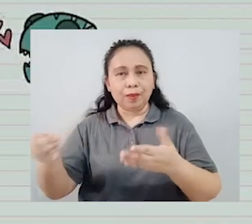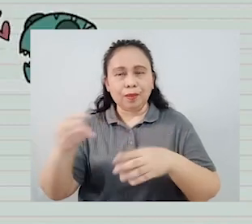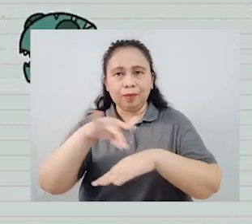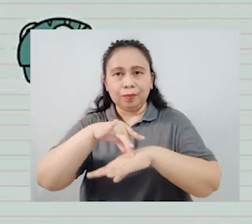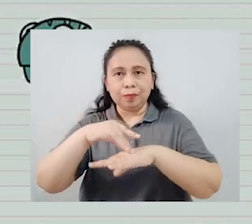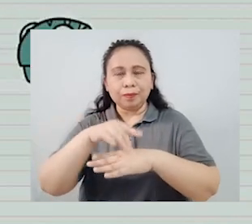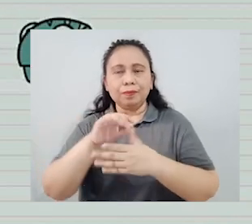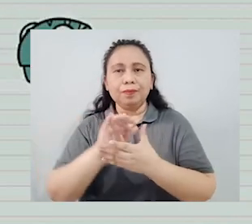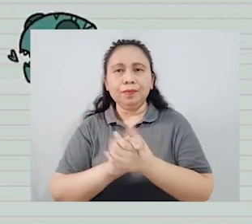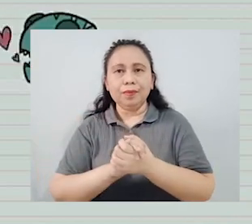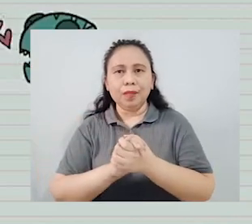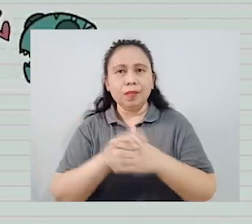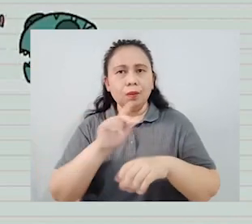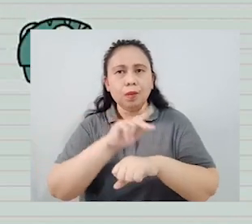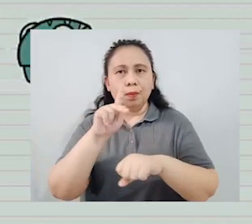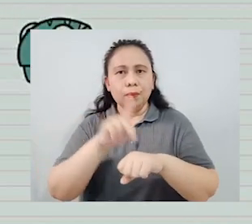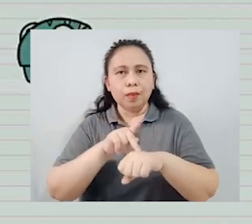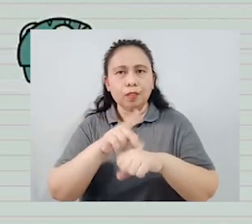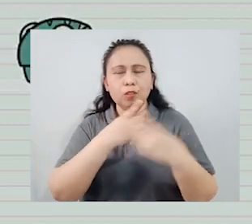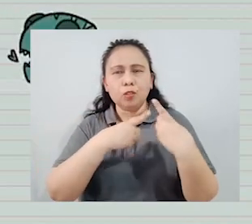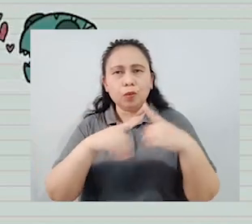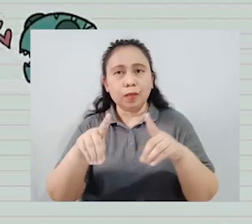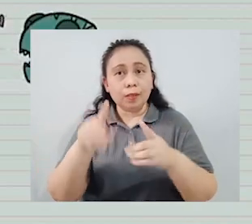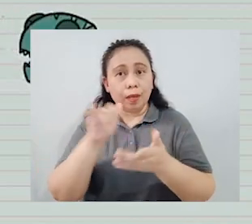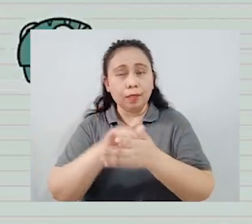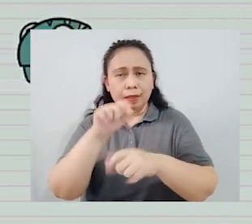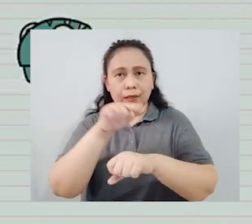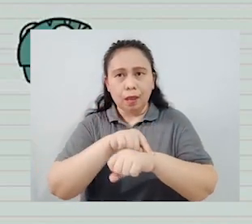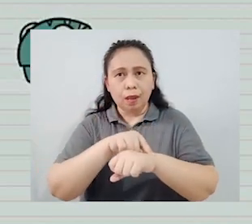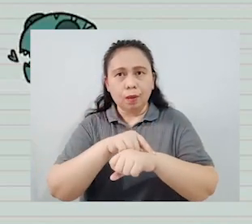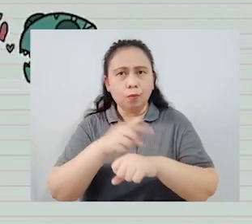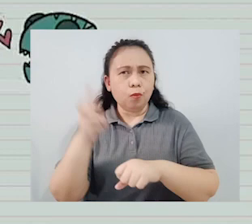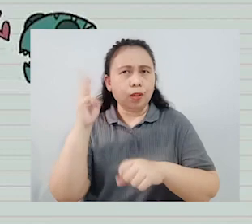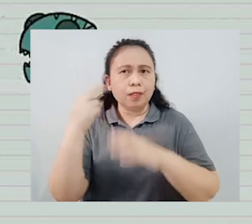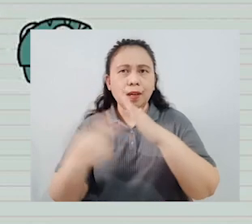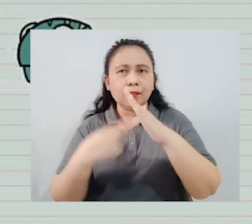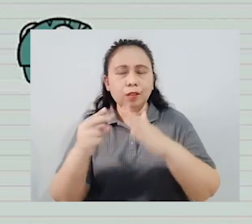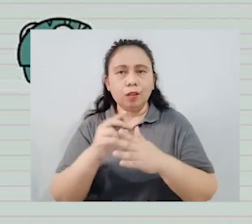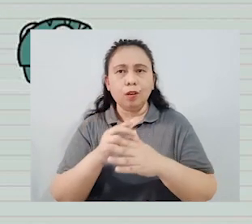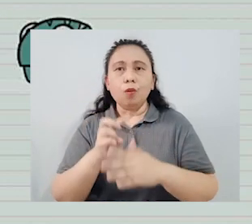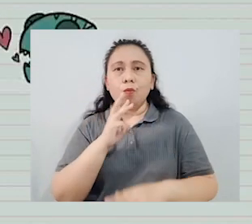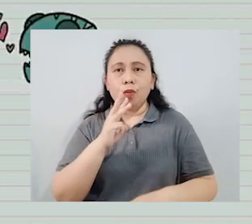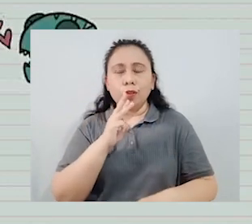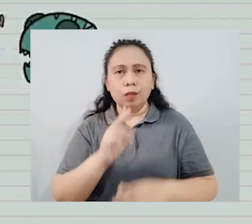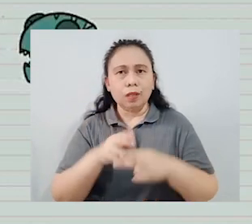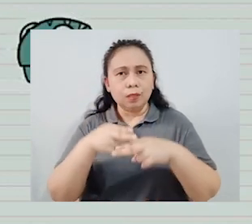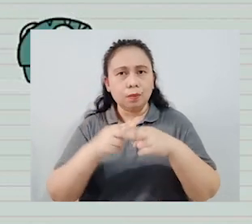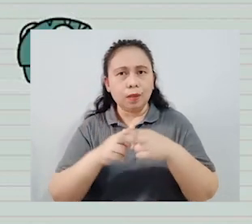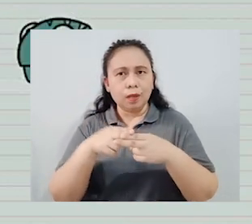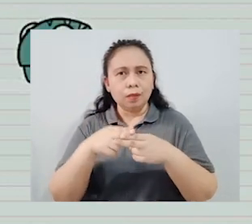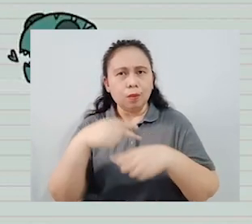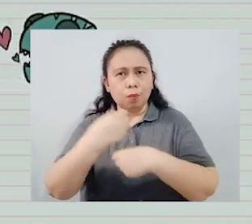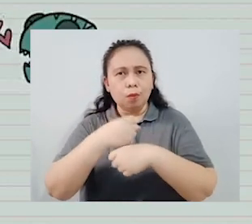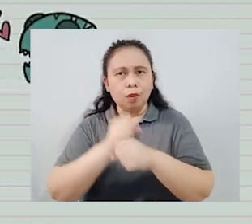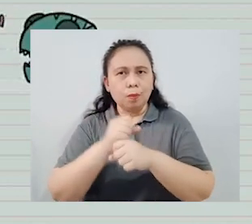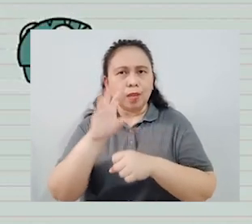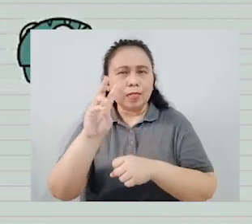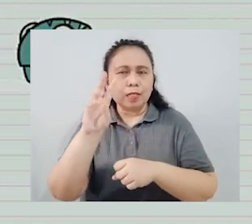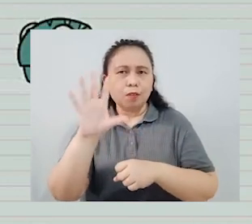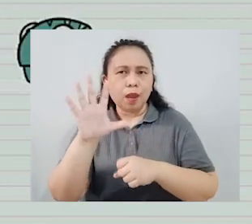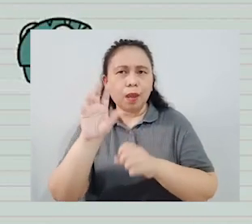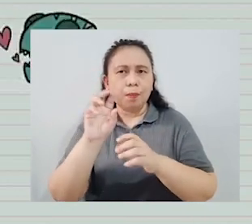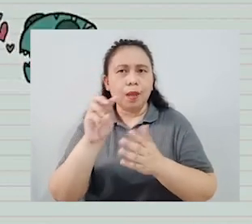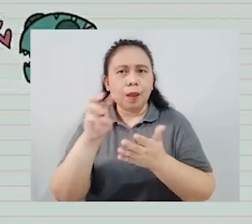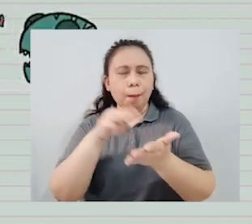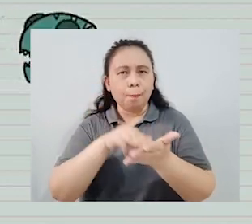The Philippines during that time was underwater. Its mass was formed only about 65 million years ago,